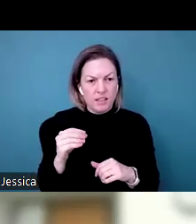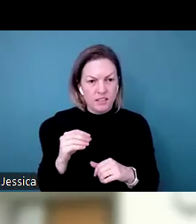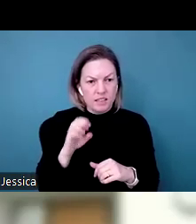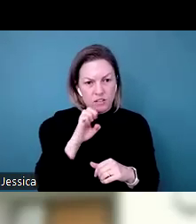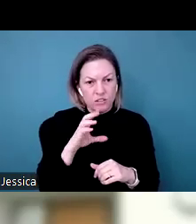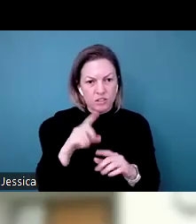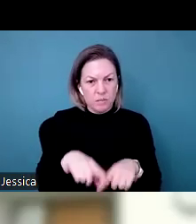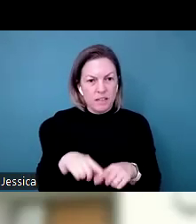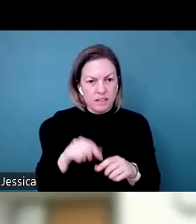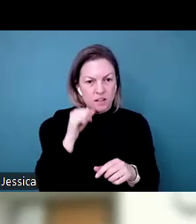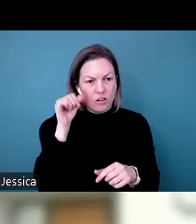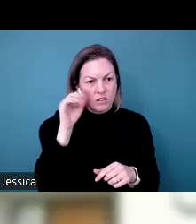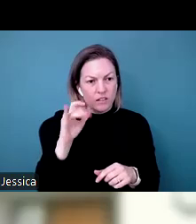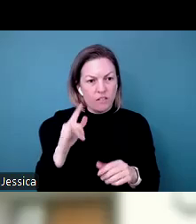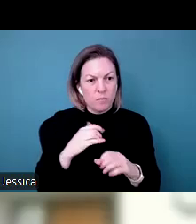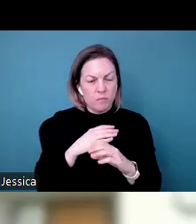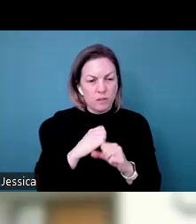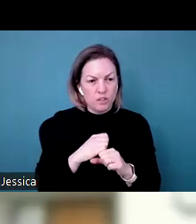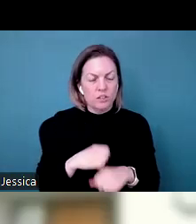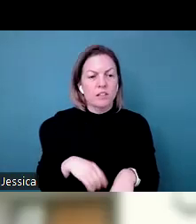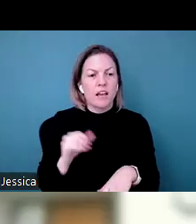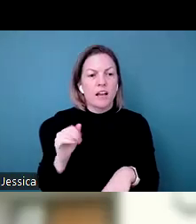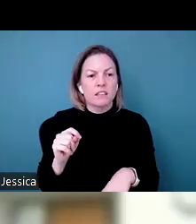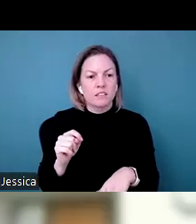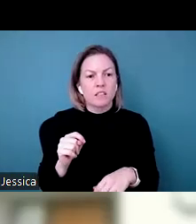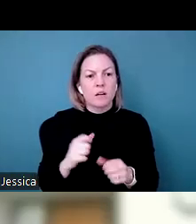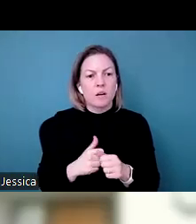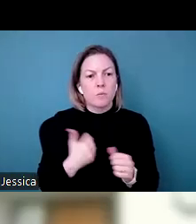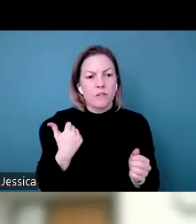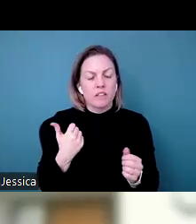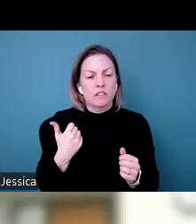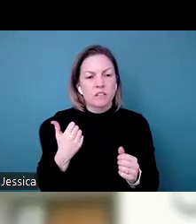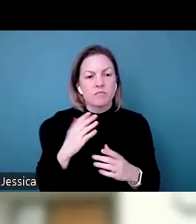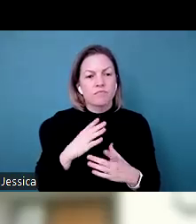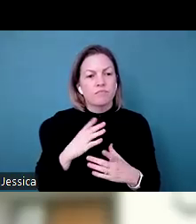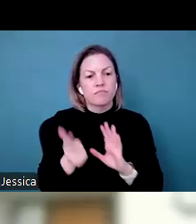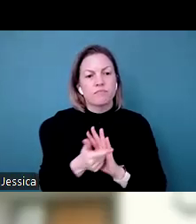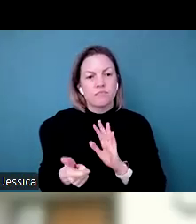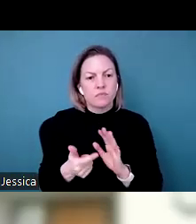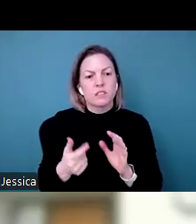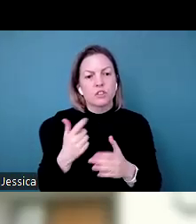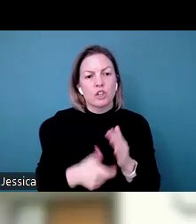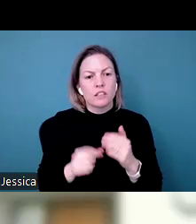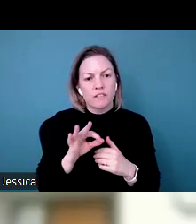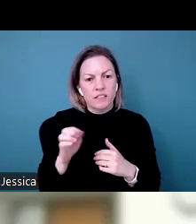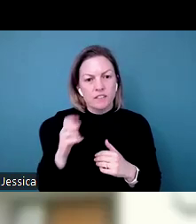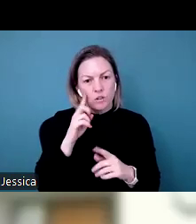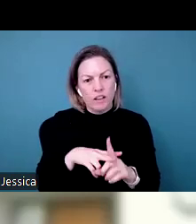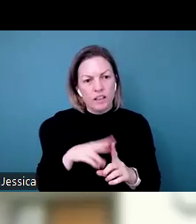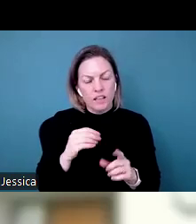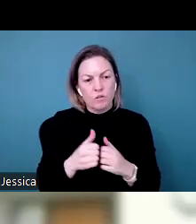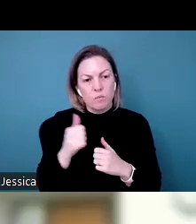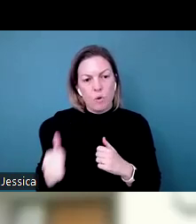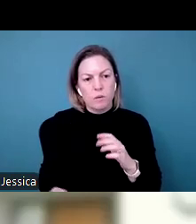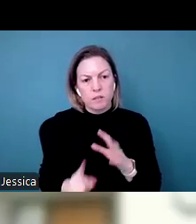Act. It prohibits the charging of fees for filing or remote appearances in those proceedings. And